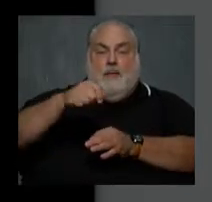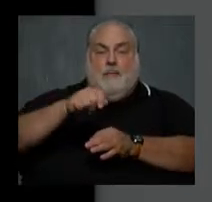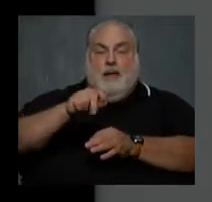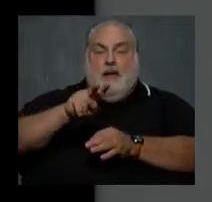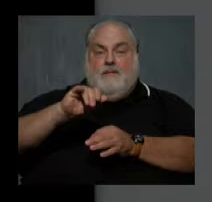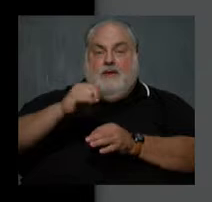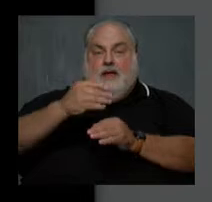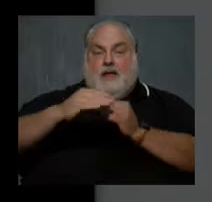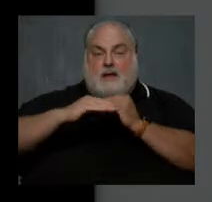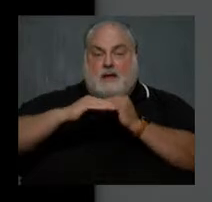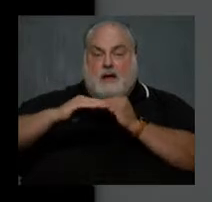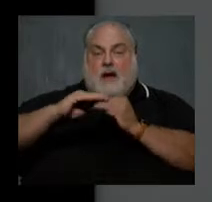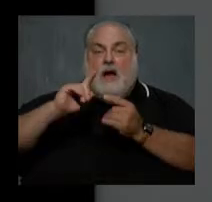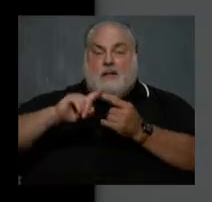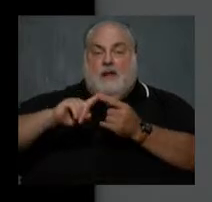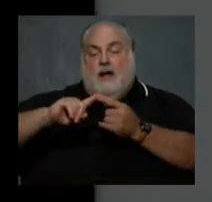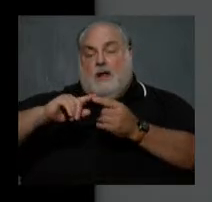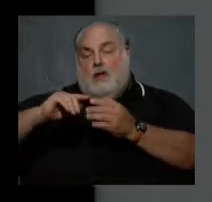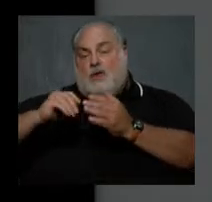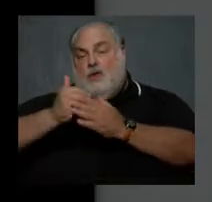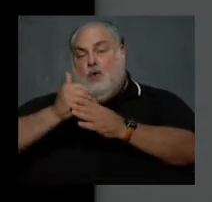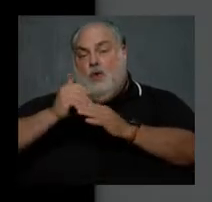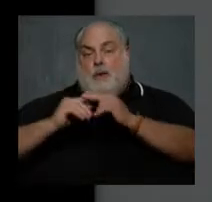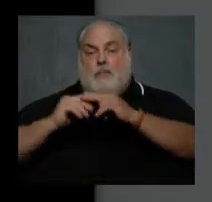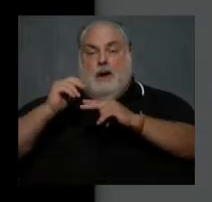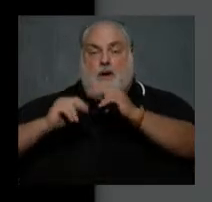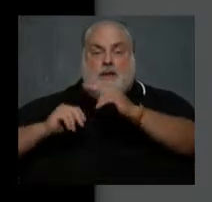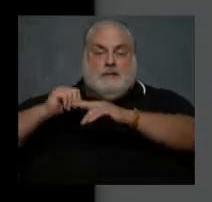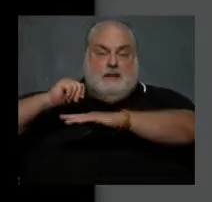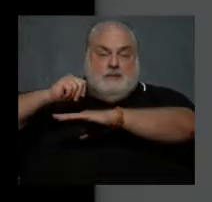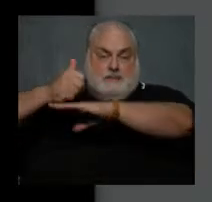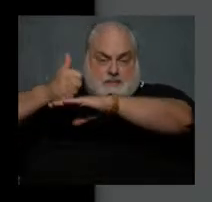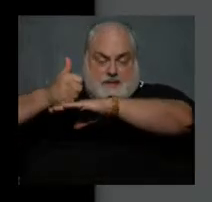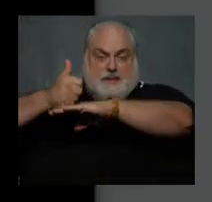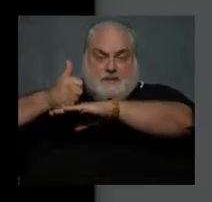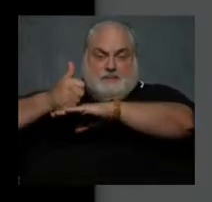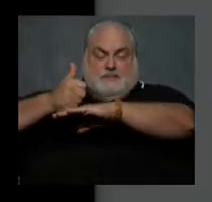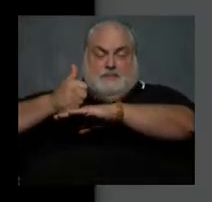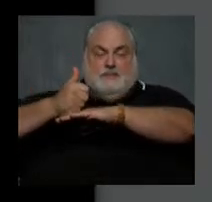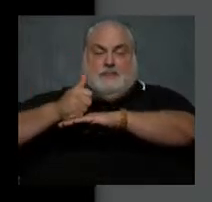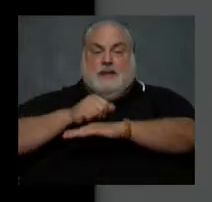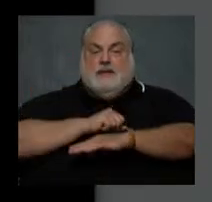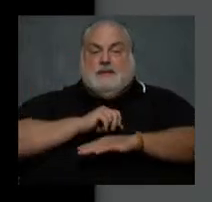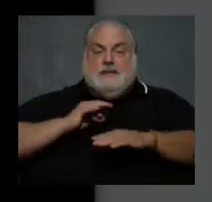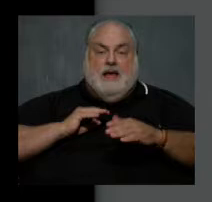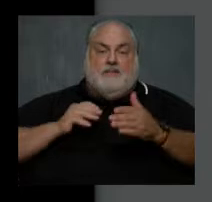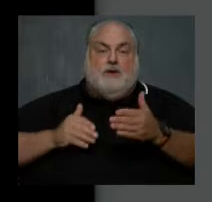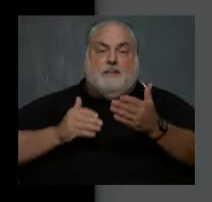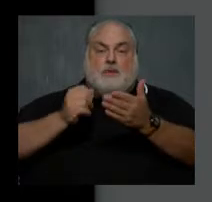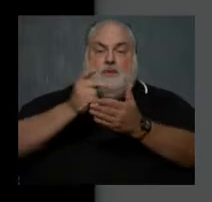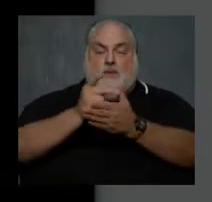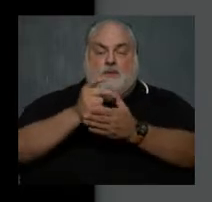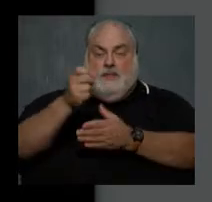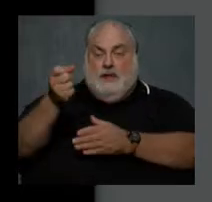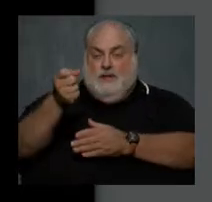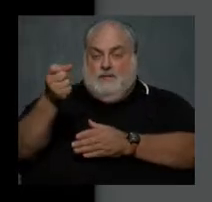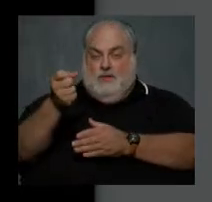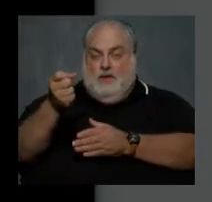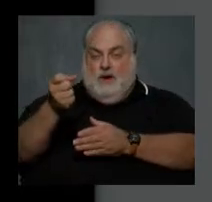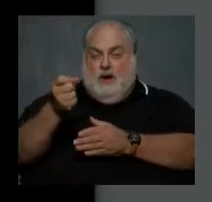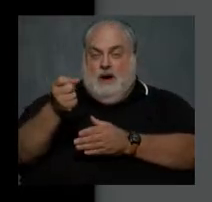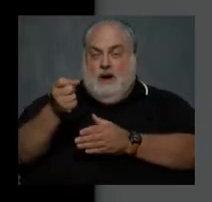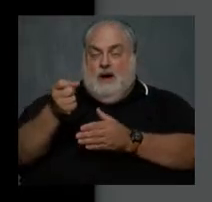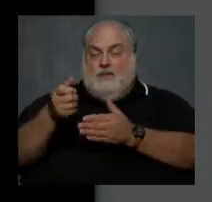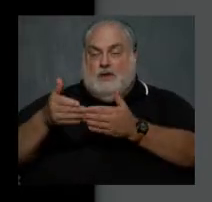and driveways until additional buildings are placed on the site or until the site is redeveloped. Staff recommends approval of the deferral request of the Boundary